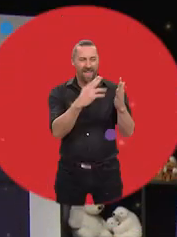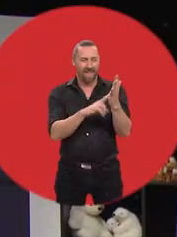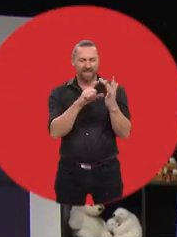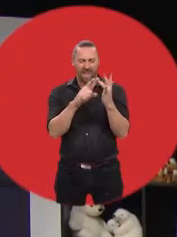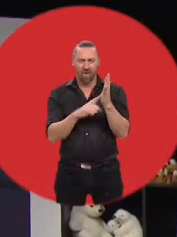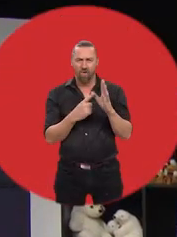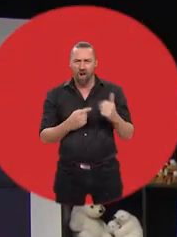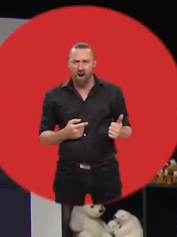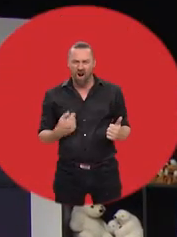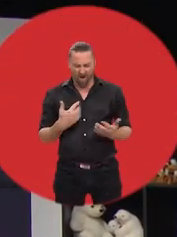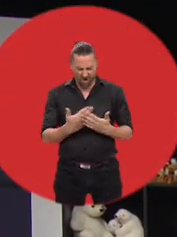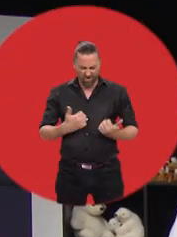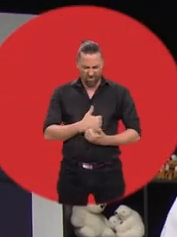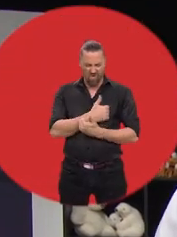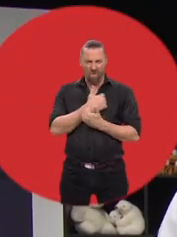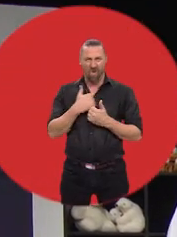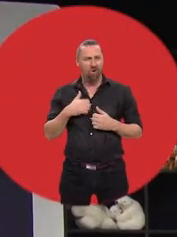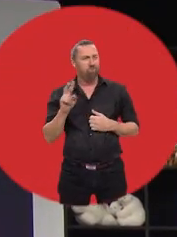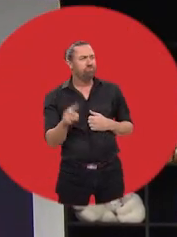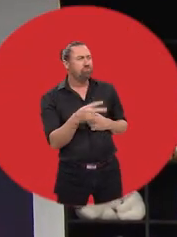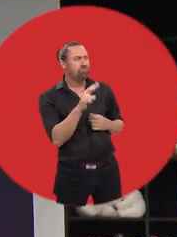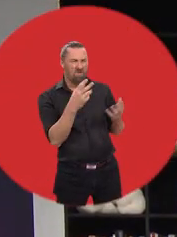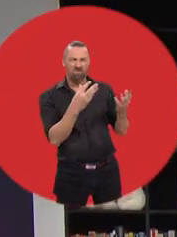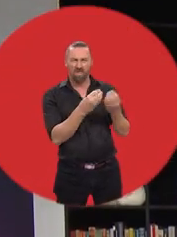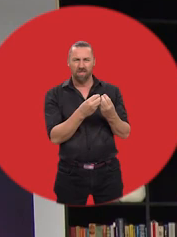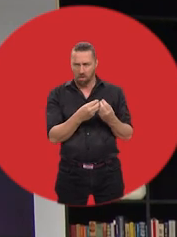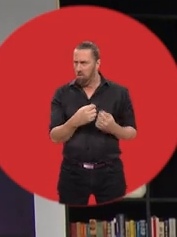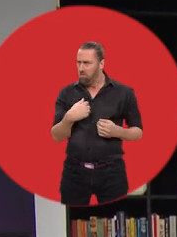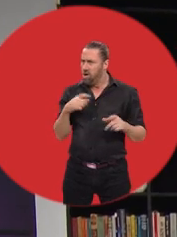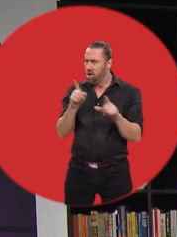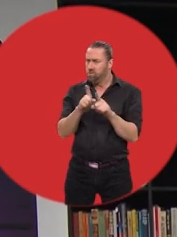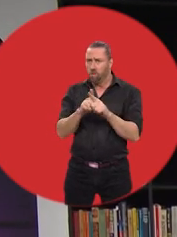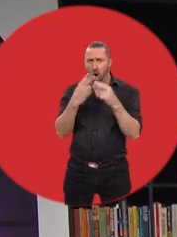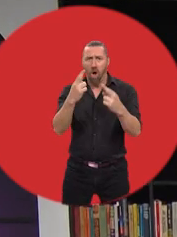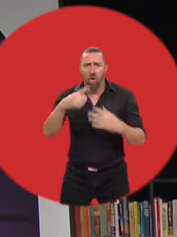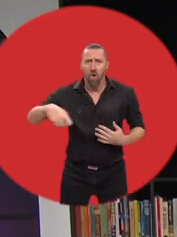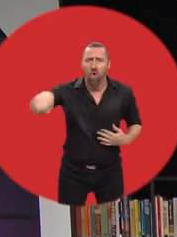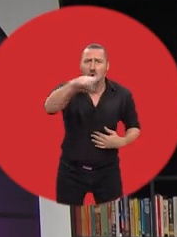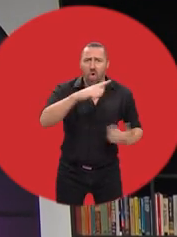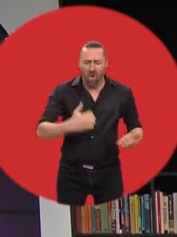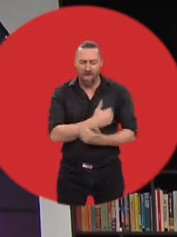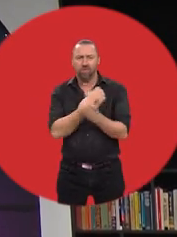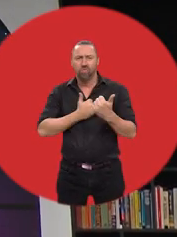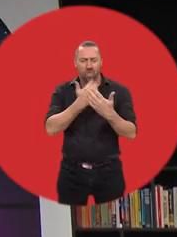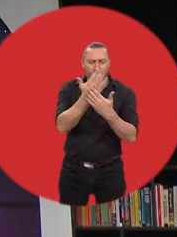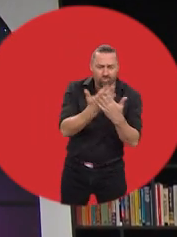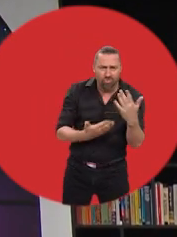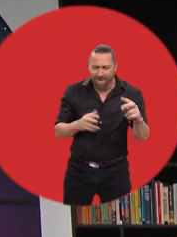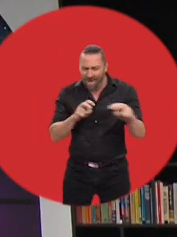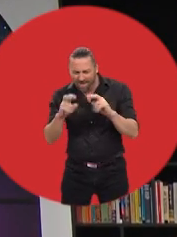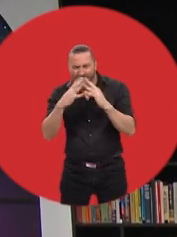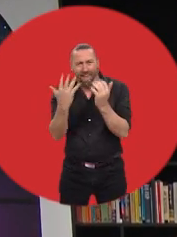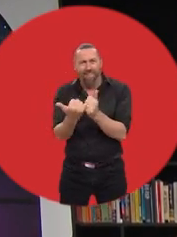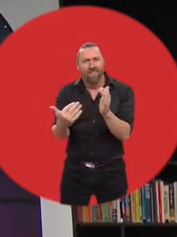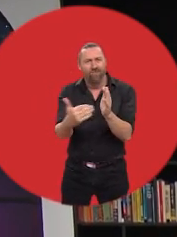Thanks, Nicola. I really enjoyed going on that adventure with her. Yeah, me too. And I hope you've enjoyed all the activities and stories we've shared